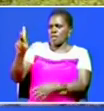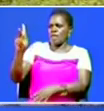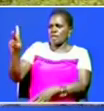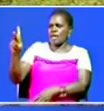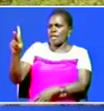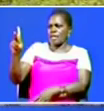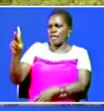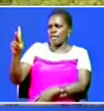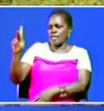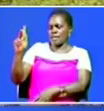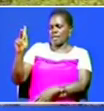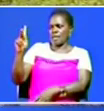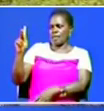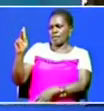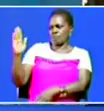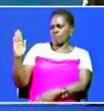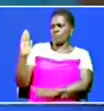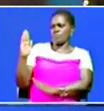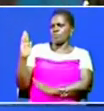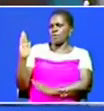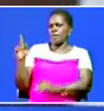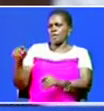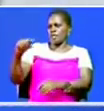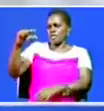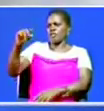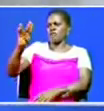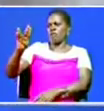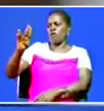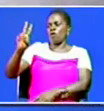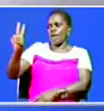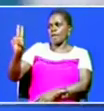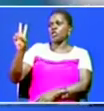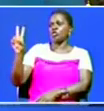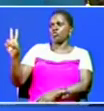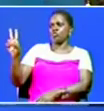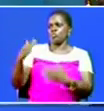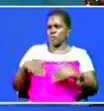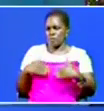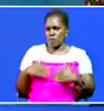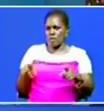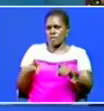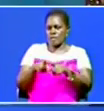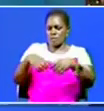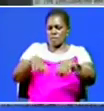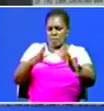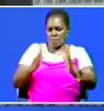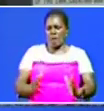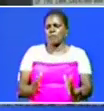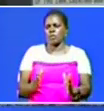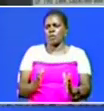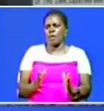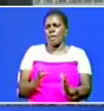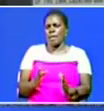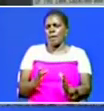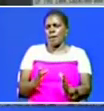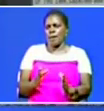firm employee, Jared Nyangao and Jacob Baraza of G4A security firm, and a motorbike rider who the